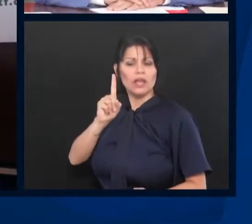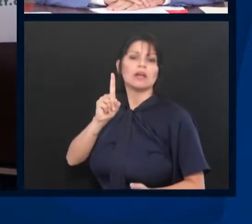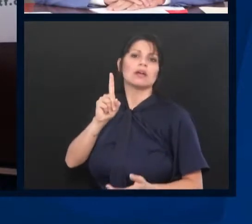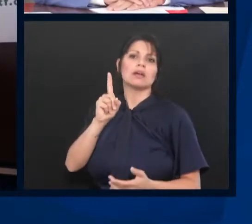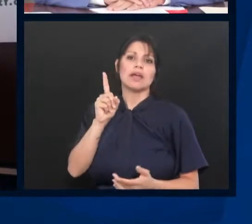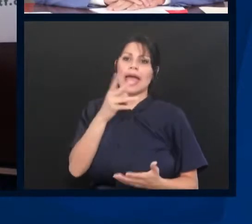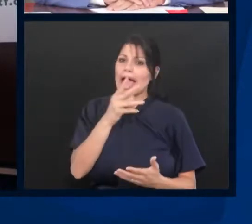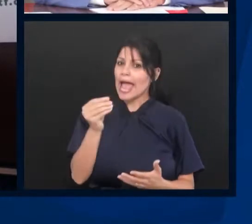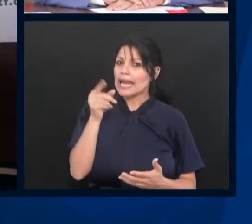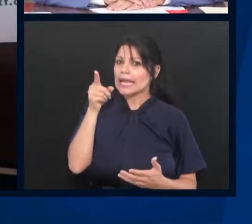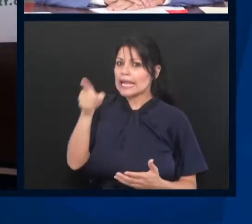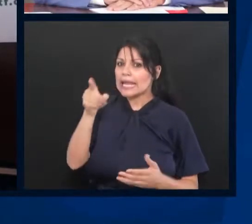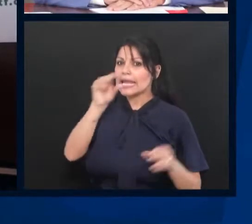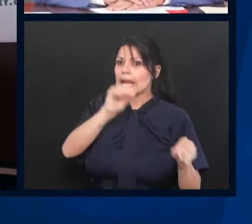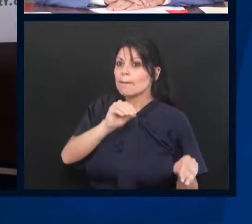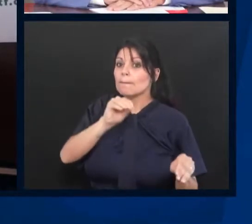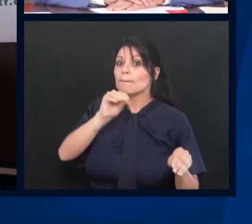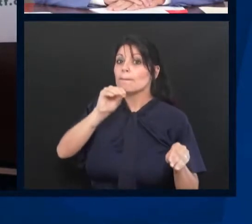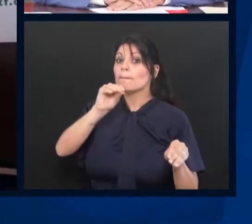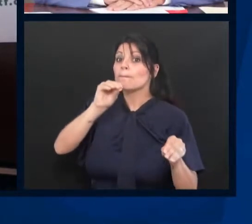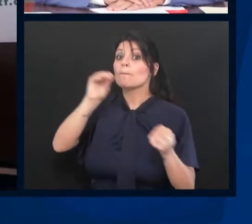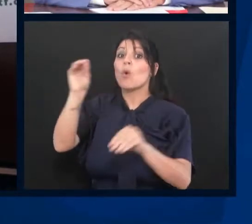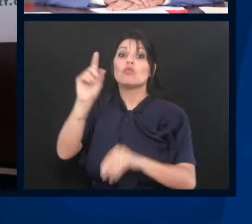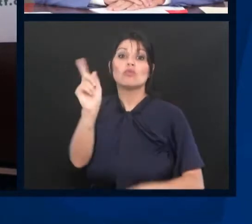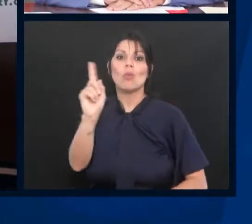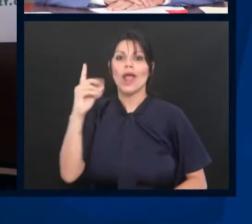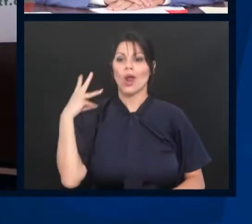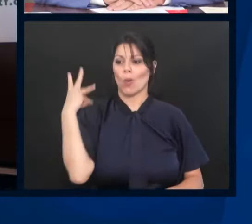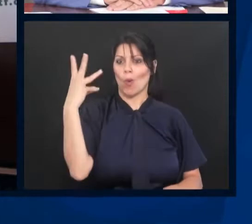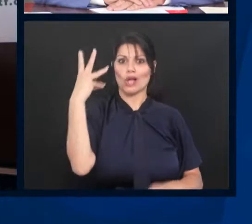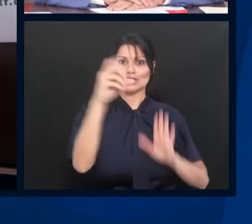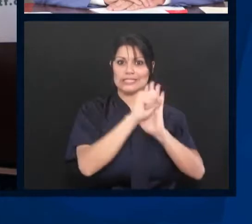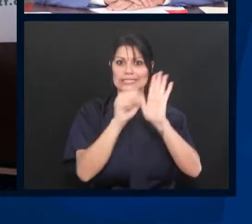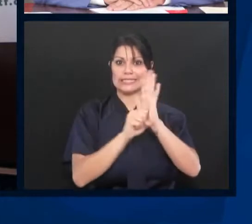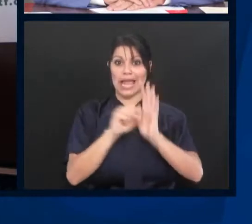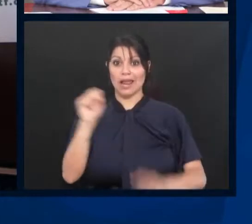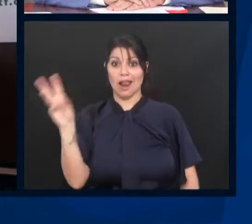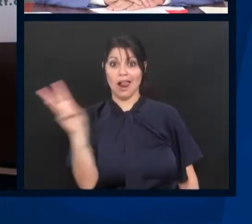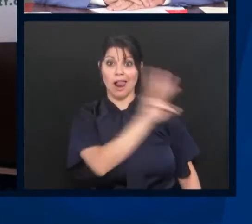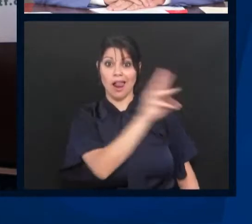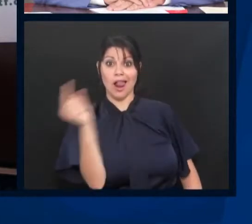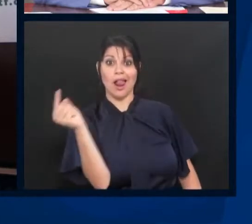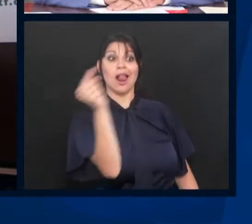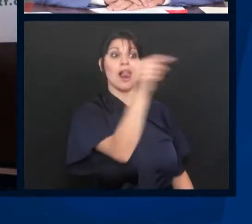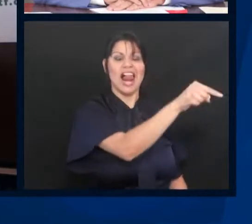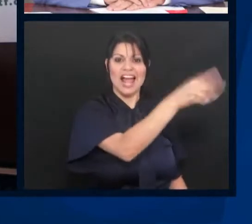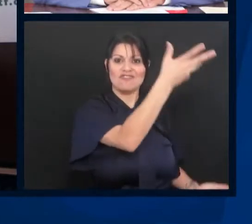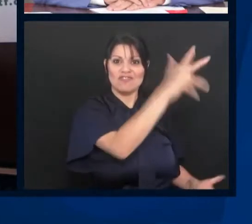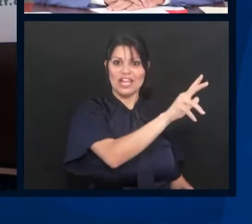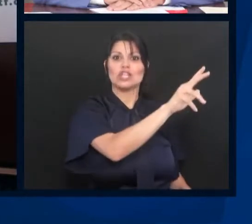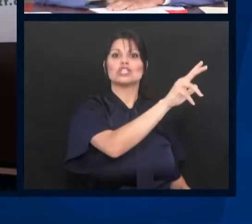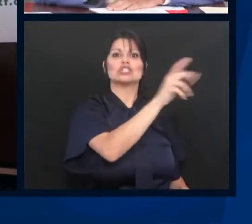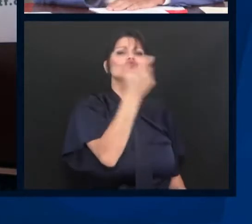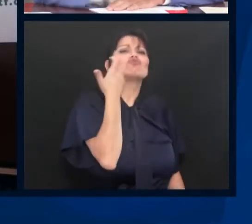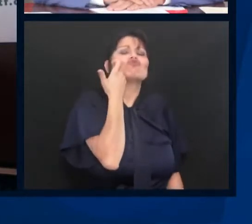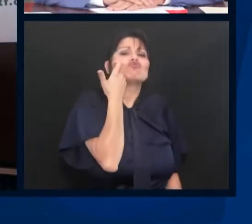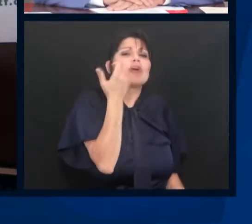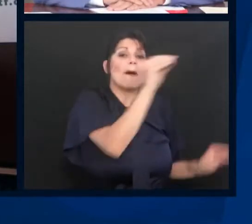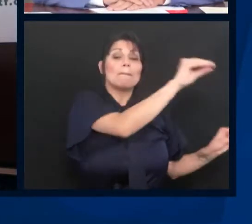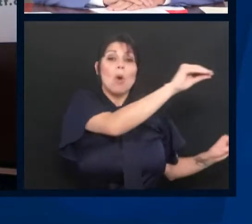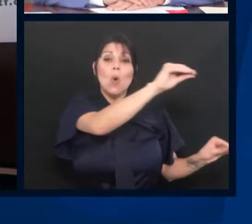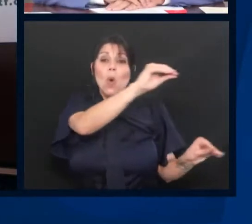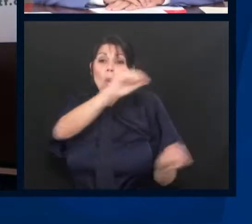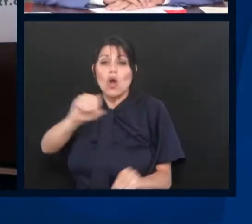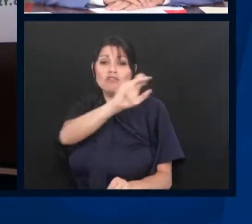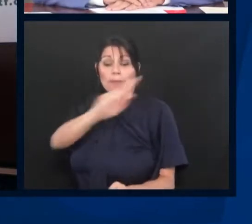then he moved to Washington State and just recently moved back here. He's working in